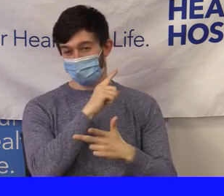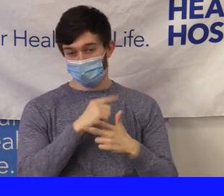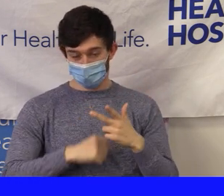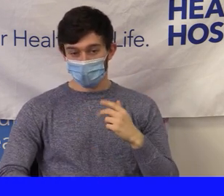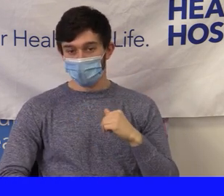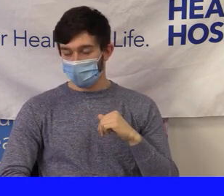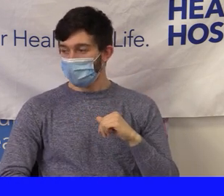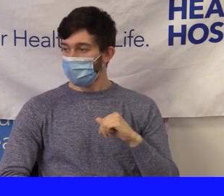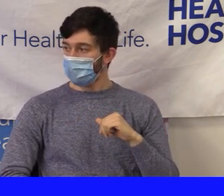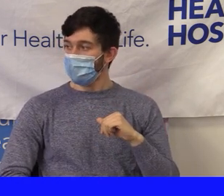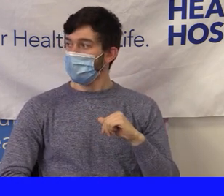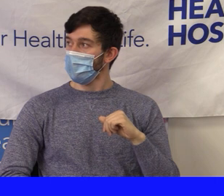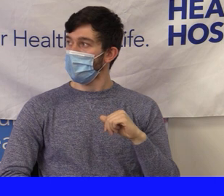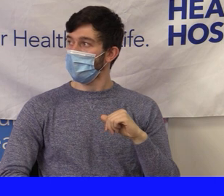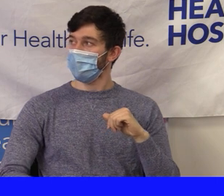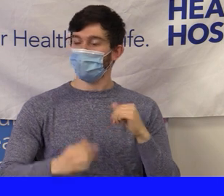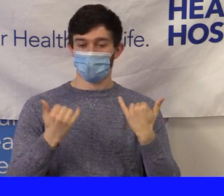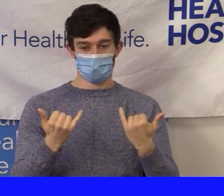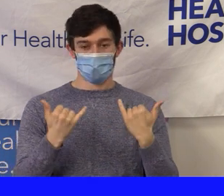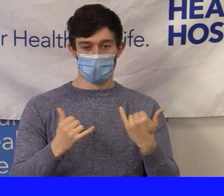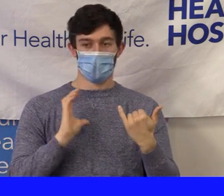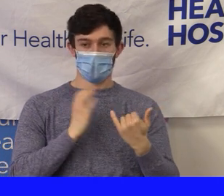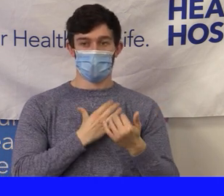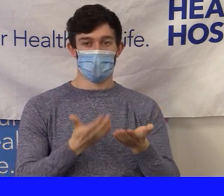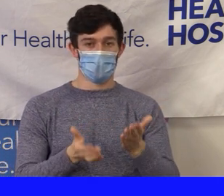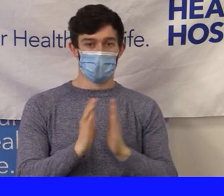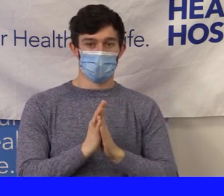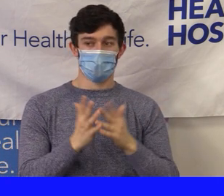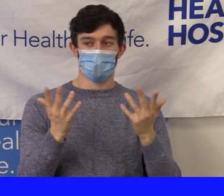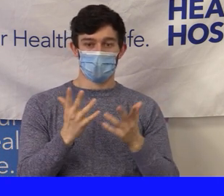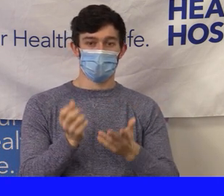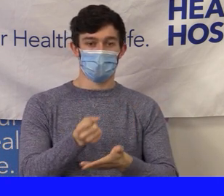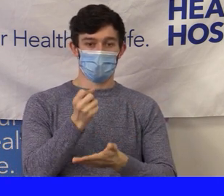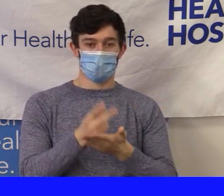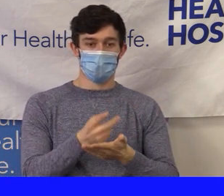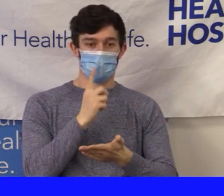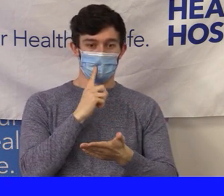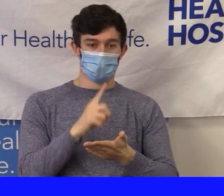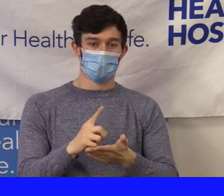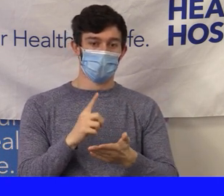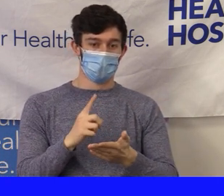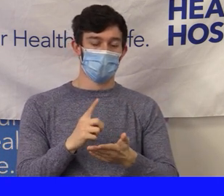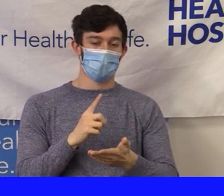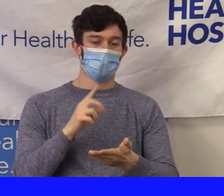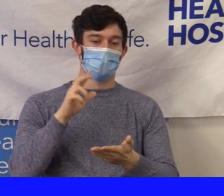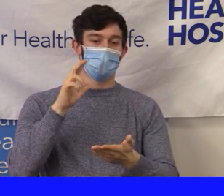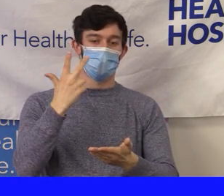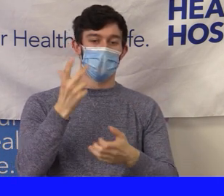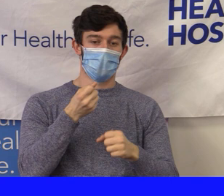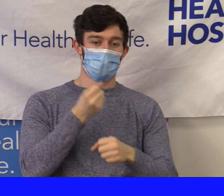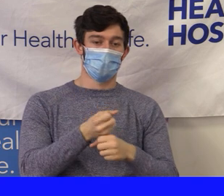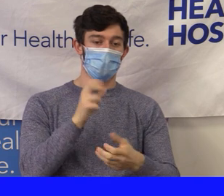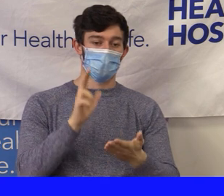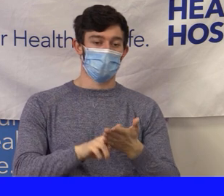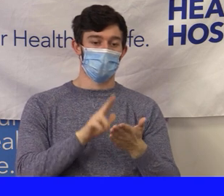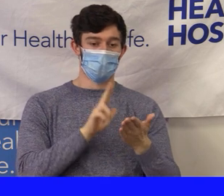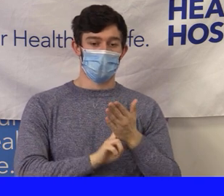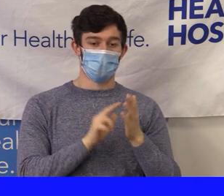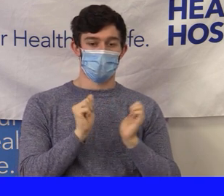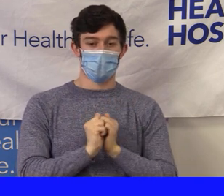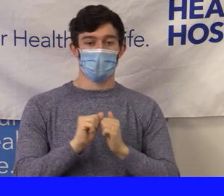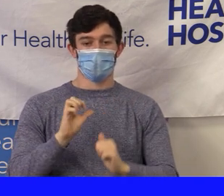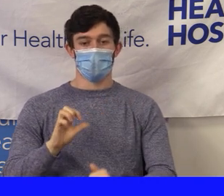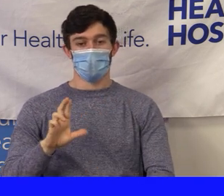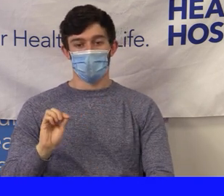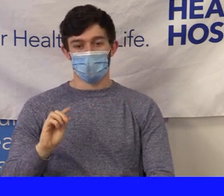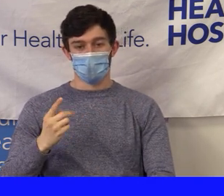So our ask today is to receive approval to enter into a 3-year contract with Kratho